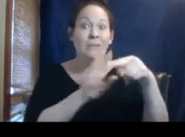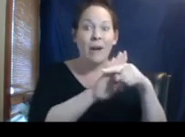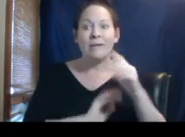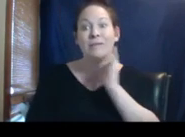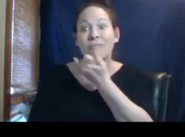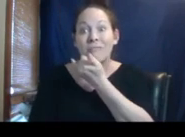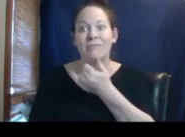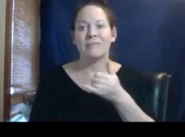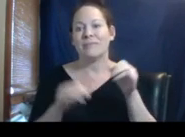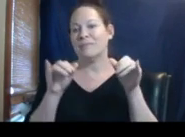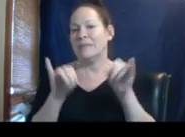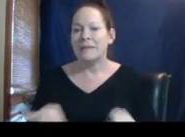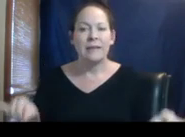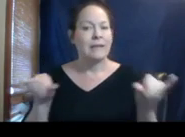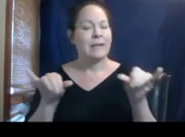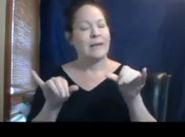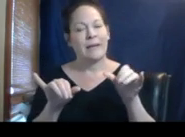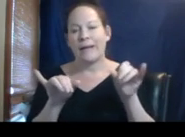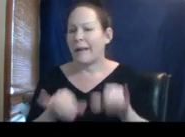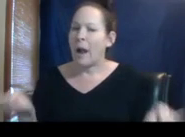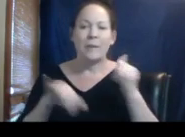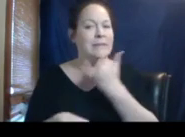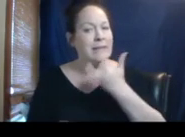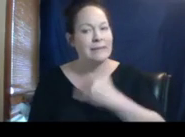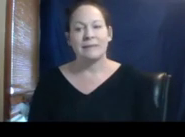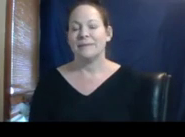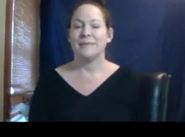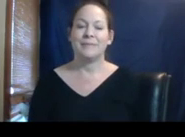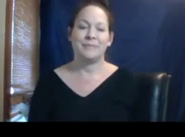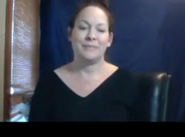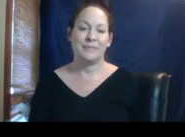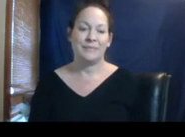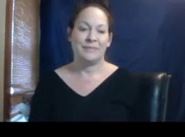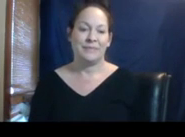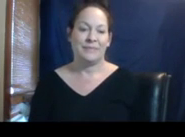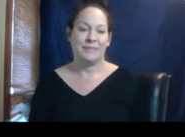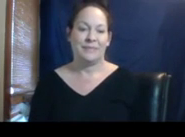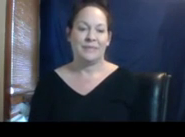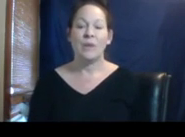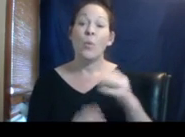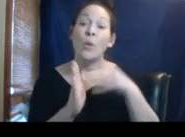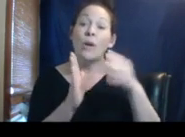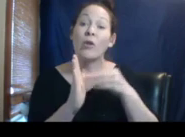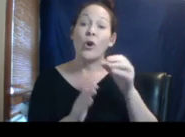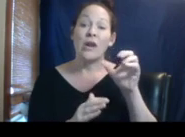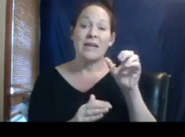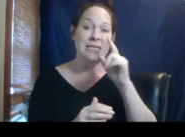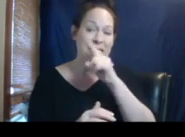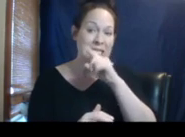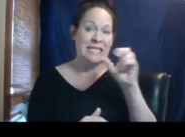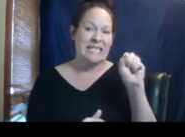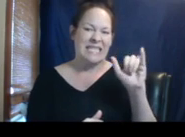will be the mistakes in long division. And when we switch over to synthetic division, keeping track of your signs